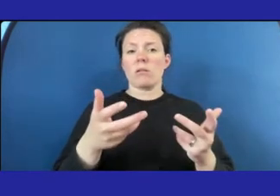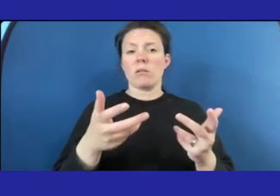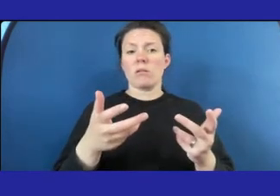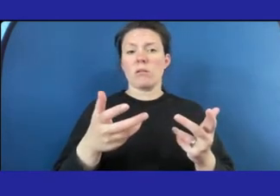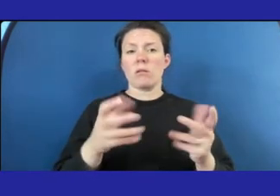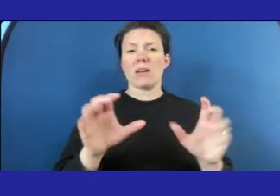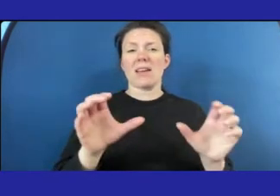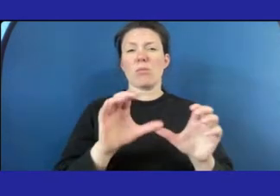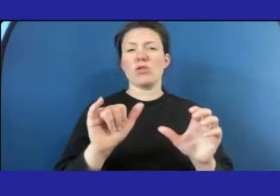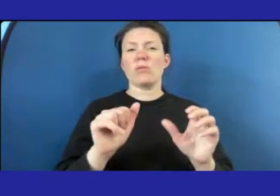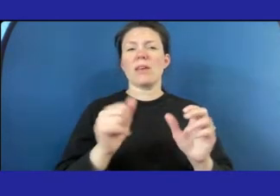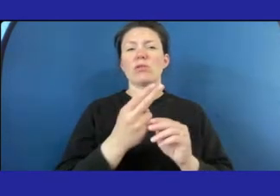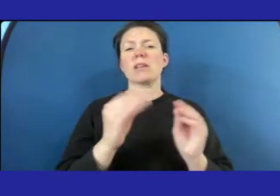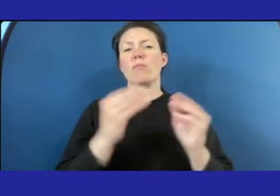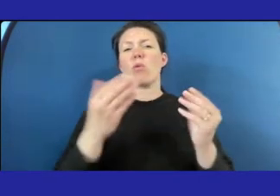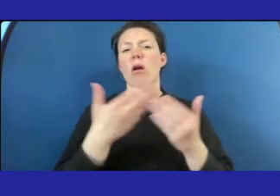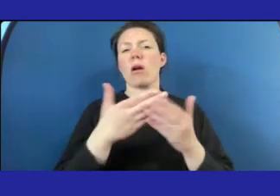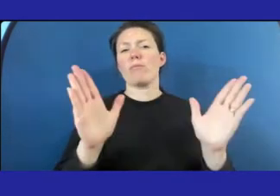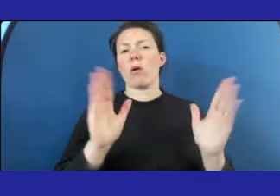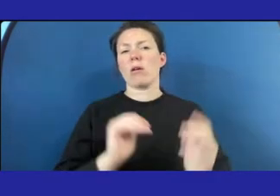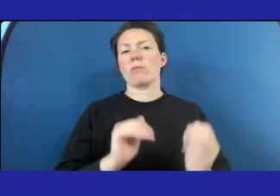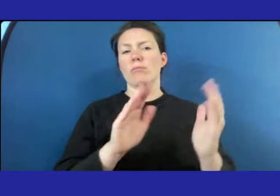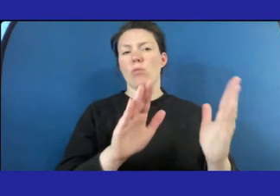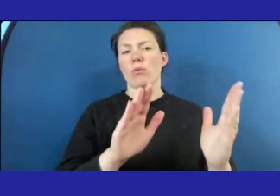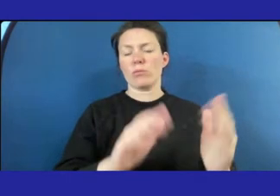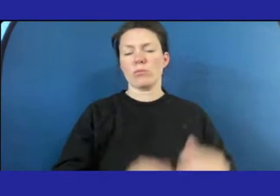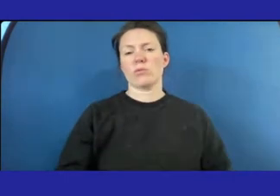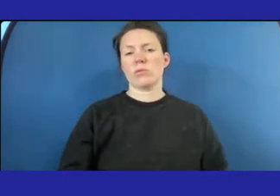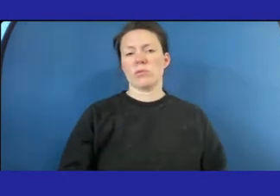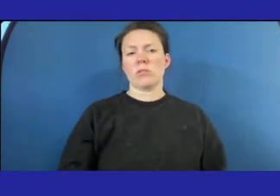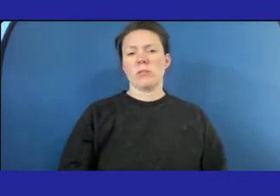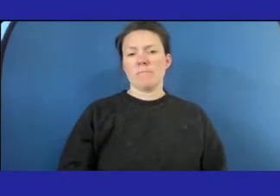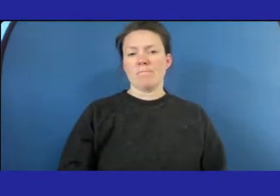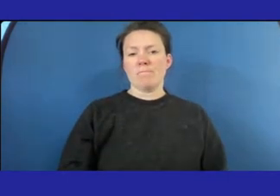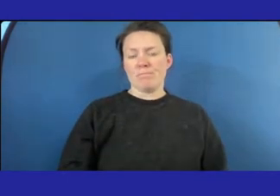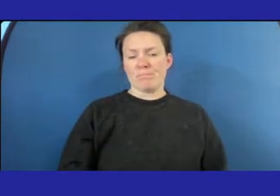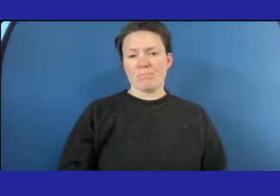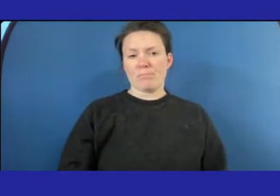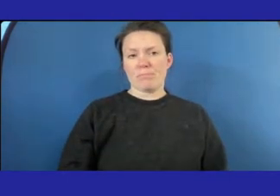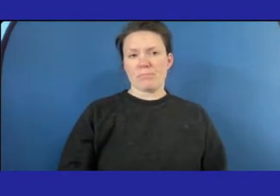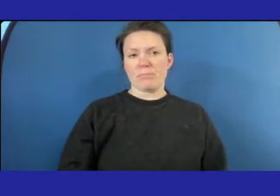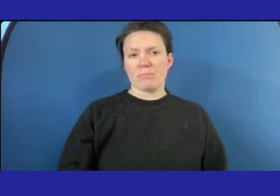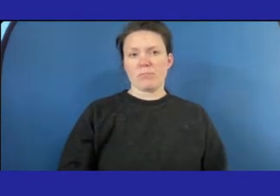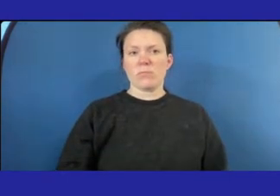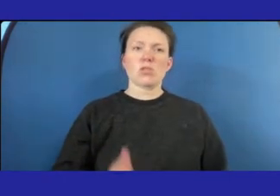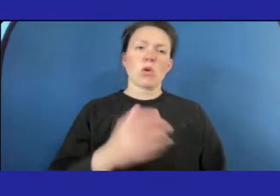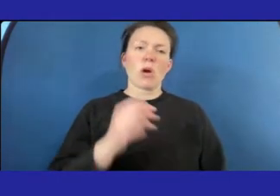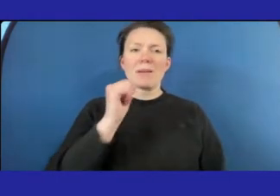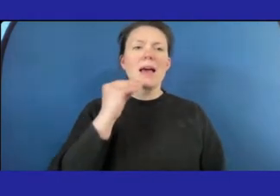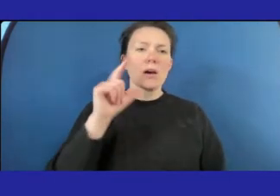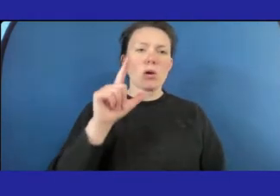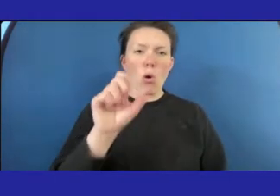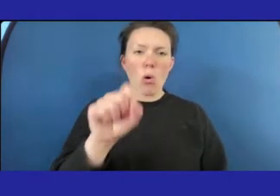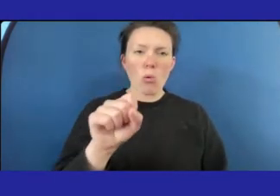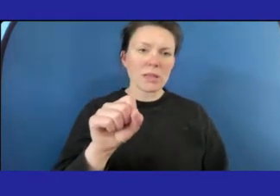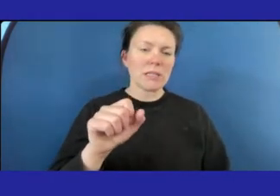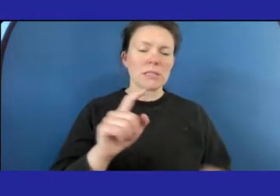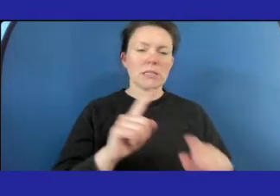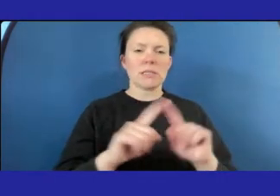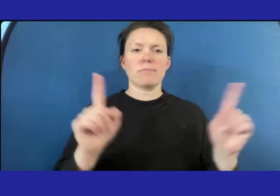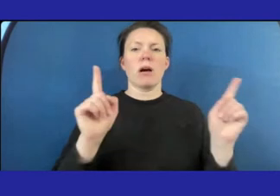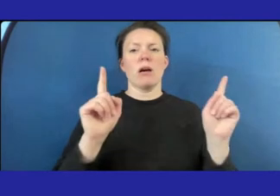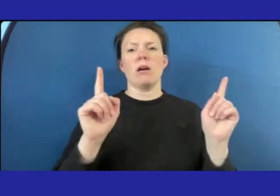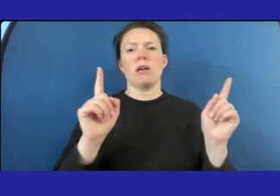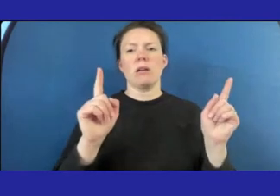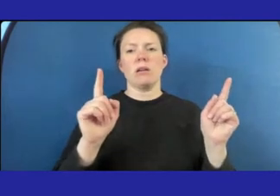across a broader expanse of people who are like poorly housed or inadequately housed? You don't have to be homeless, for example, to